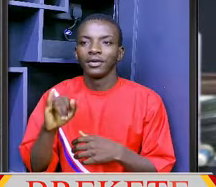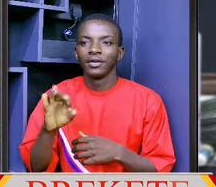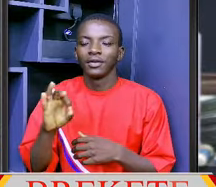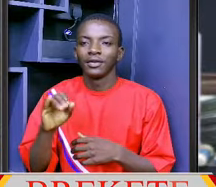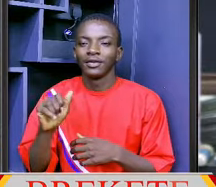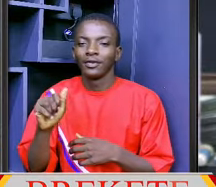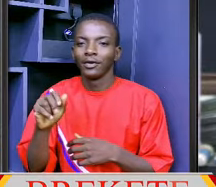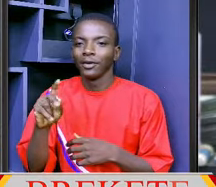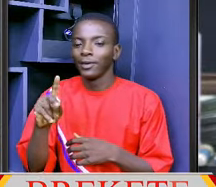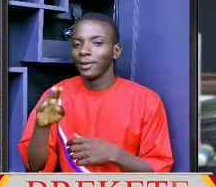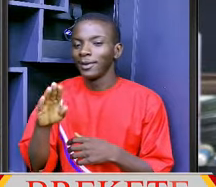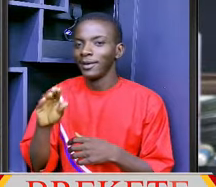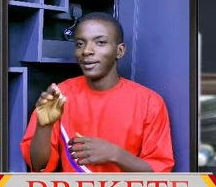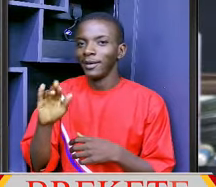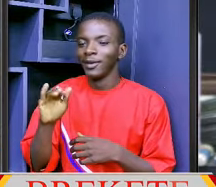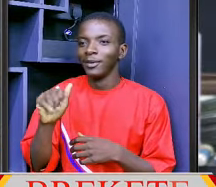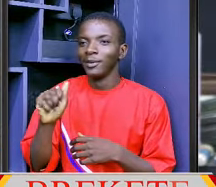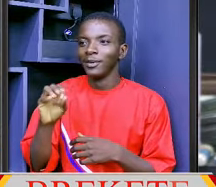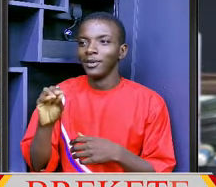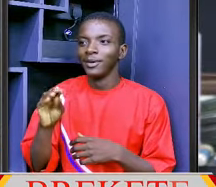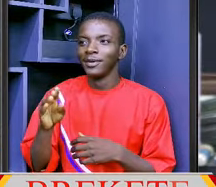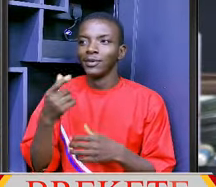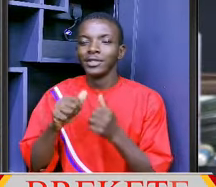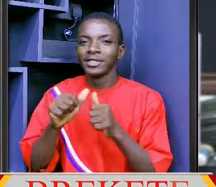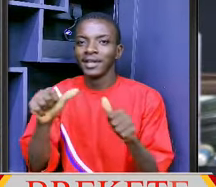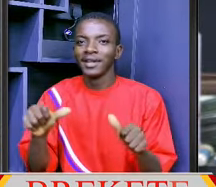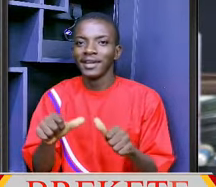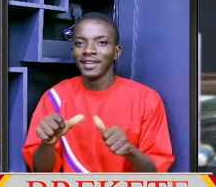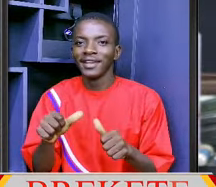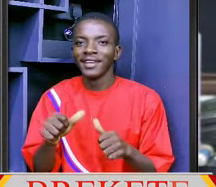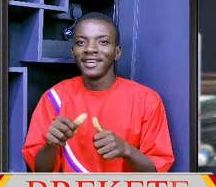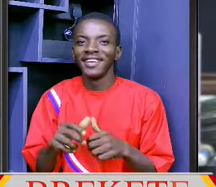Ifeanyi Korobo. Yes, sir. Which area for Ifeanyi Korobo?